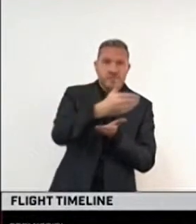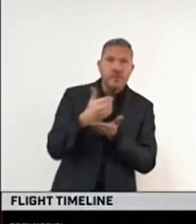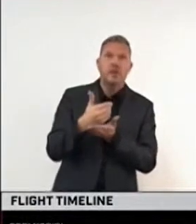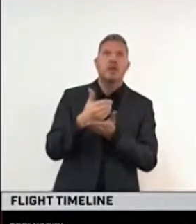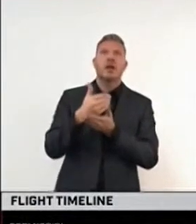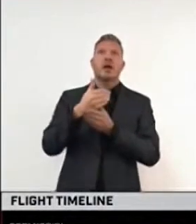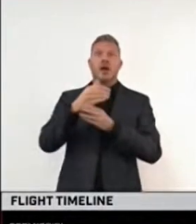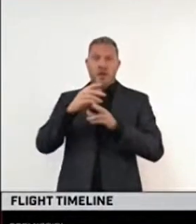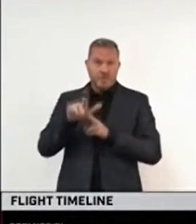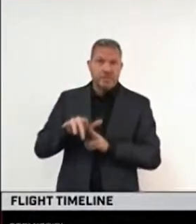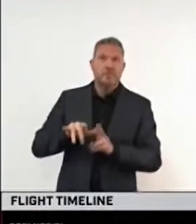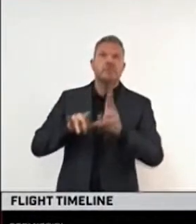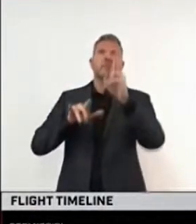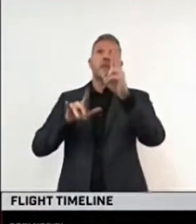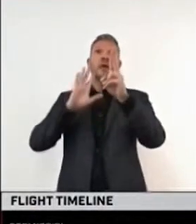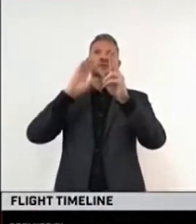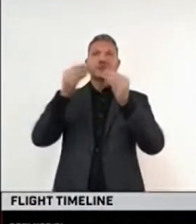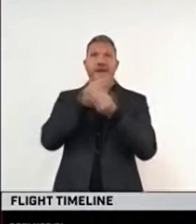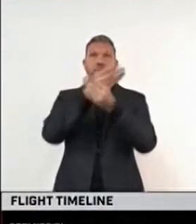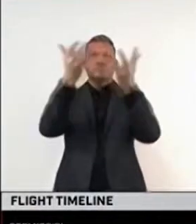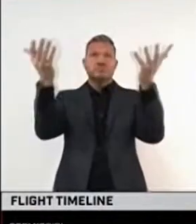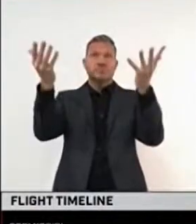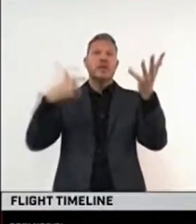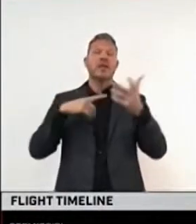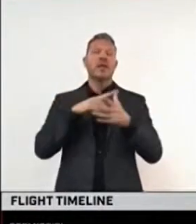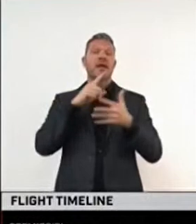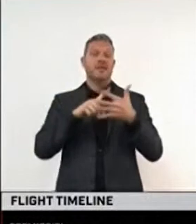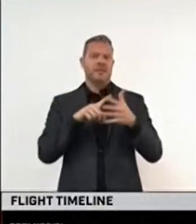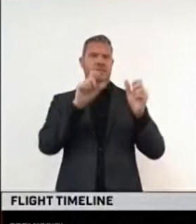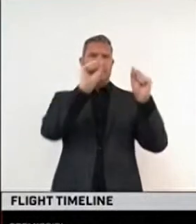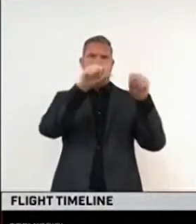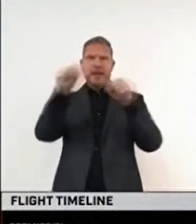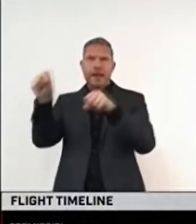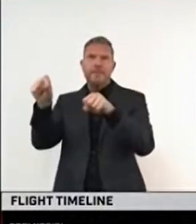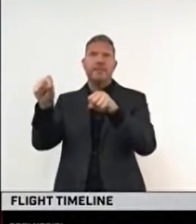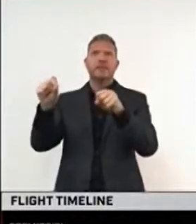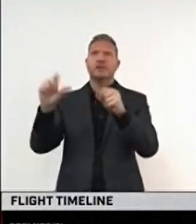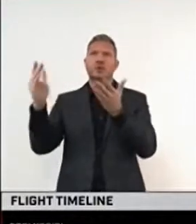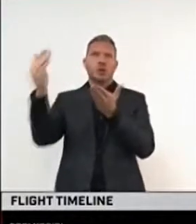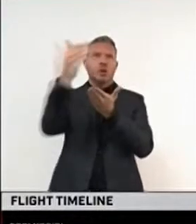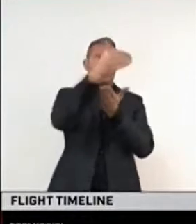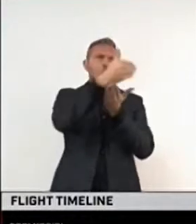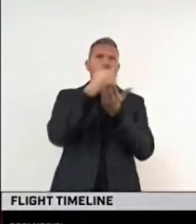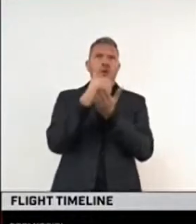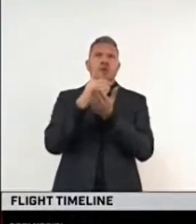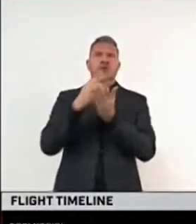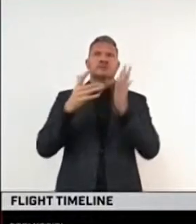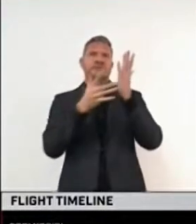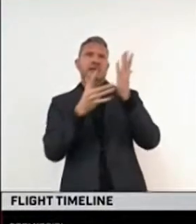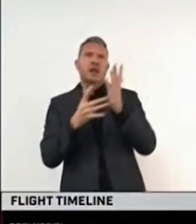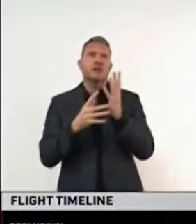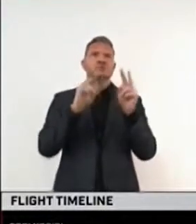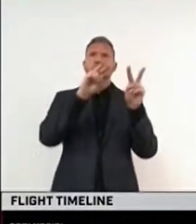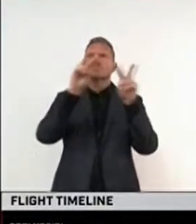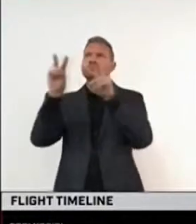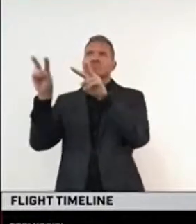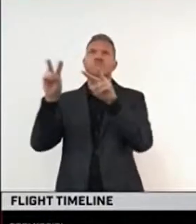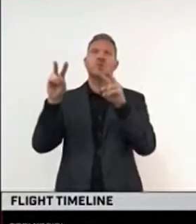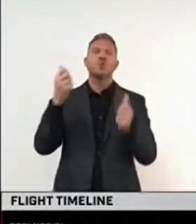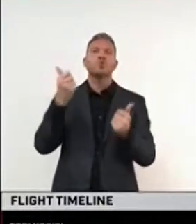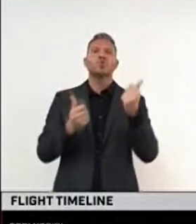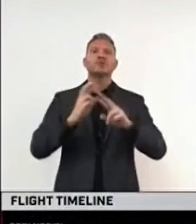then take and analyze those capabilities, those technologies, and see which ones are ready to go to the next